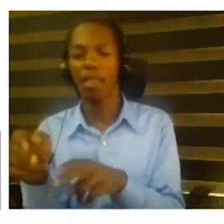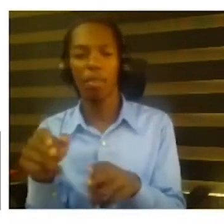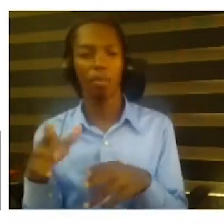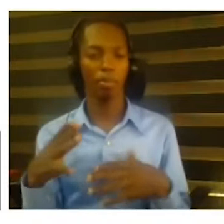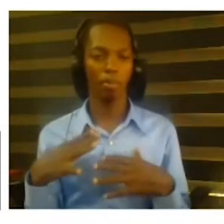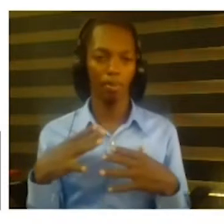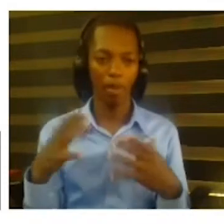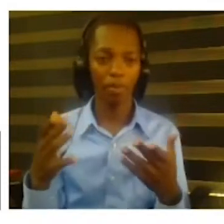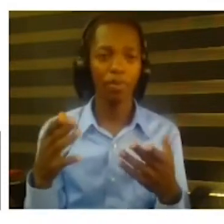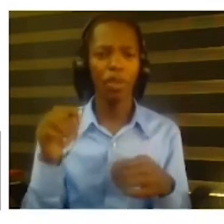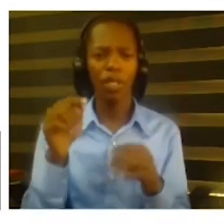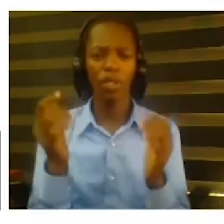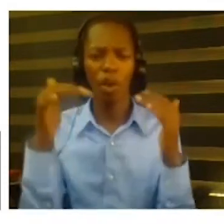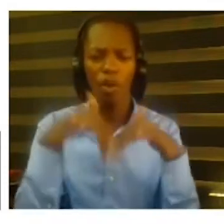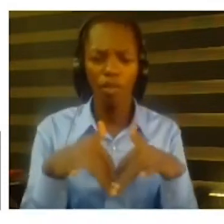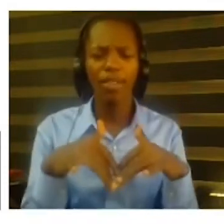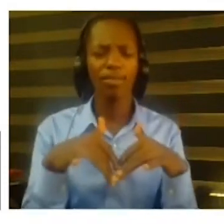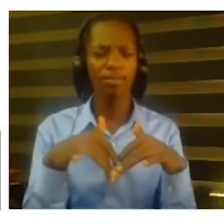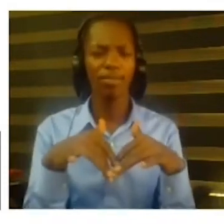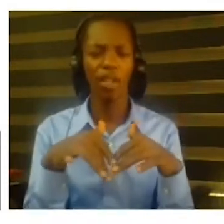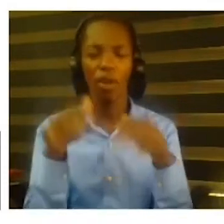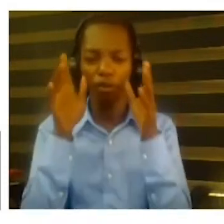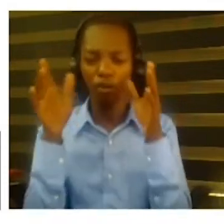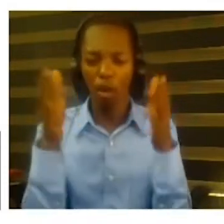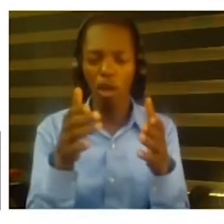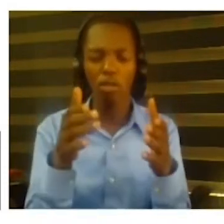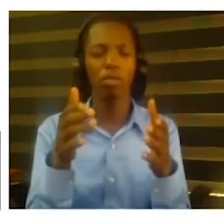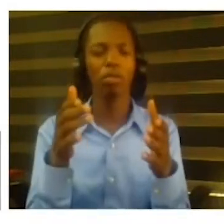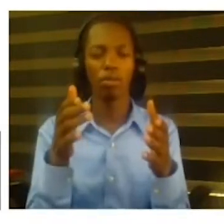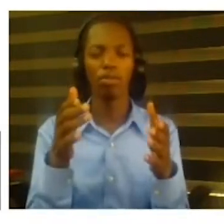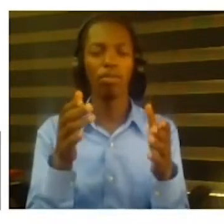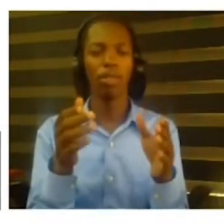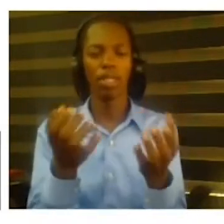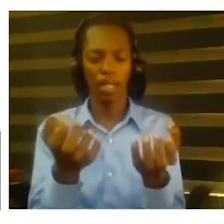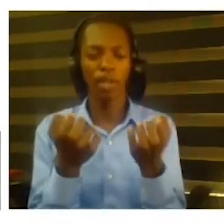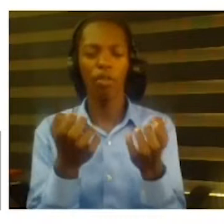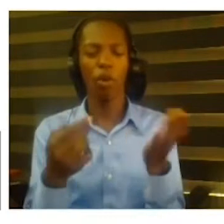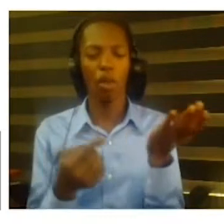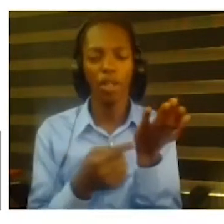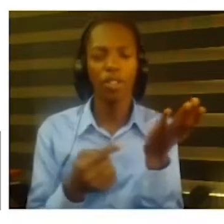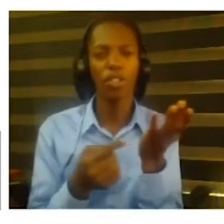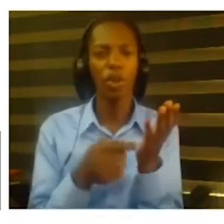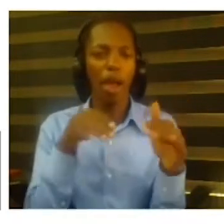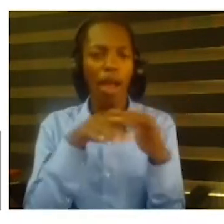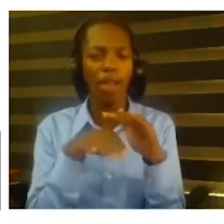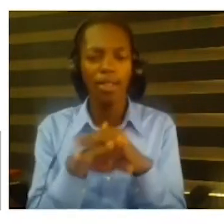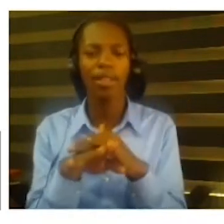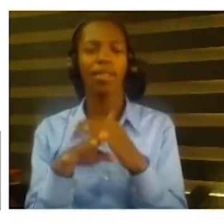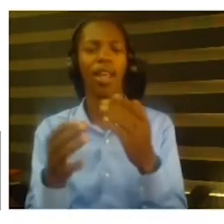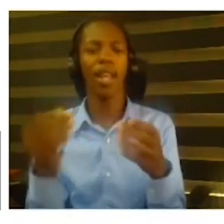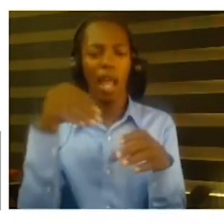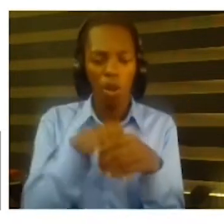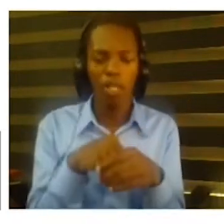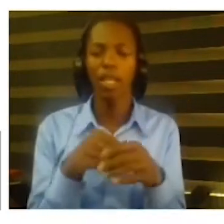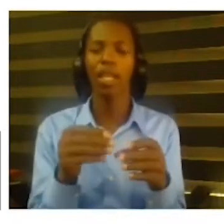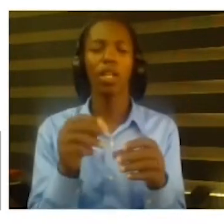draws our attention to the need for digital access and inclusion so that no one is left behind,